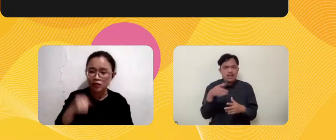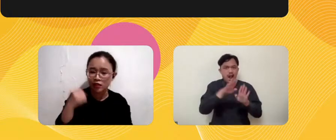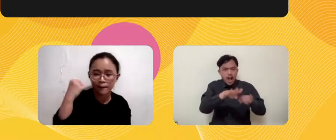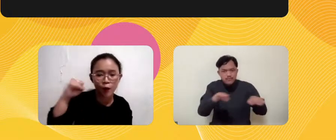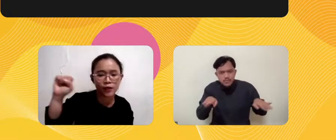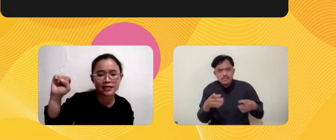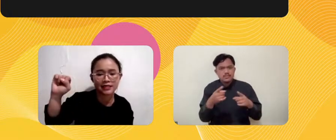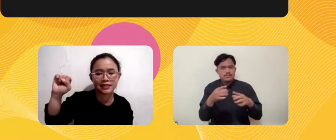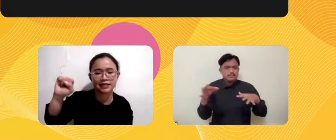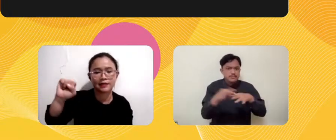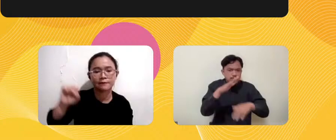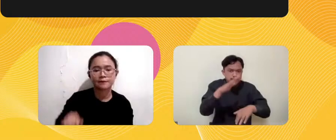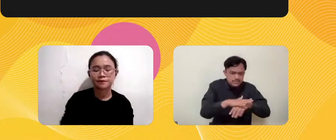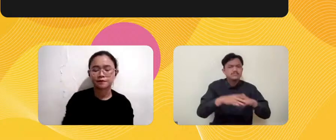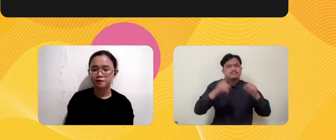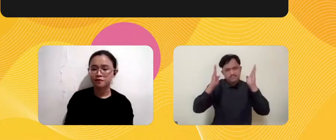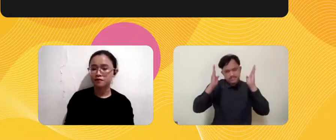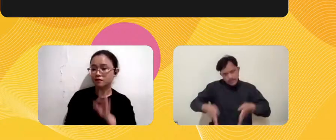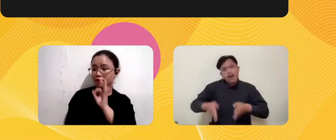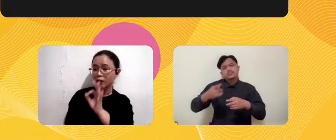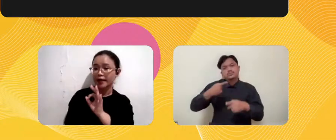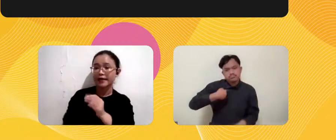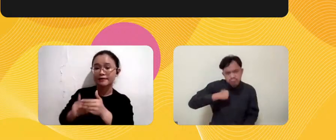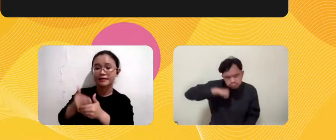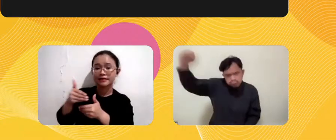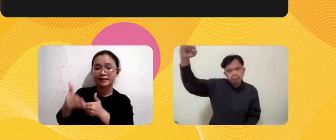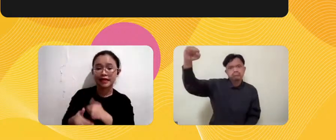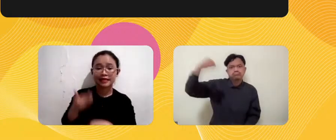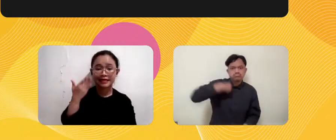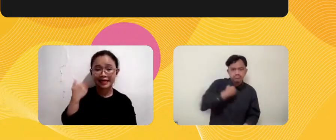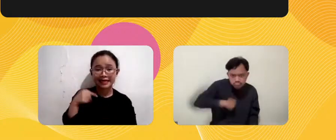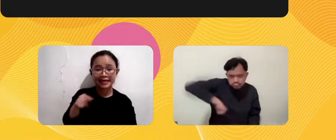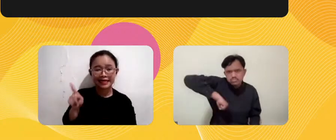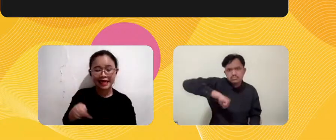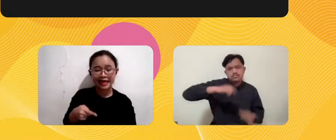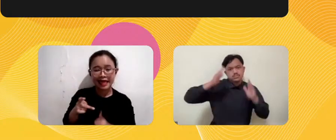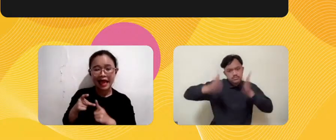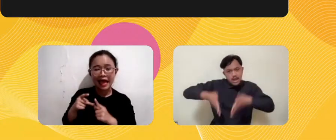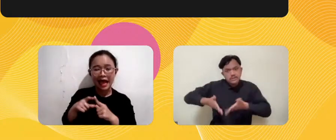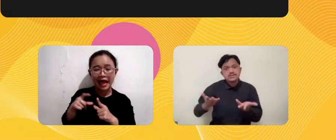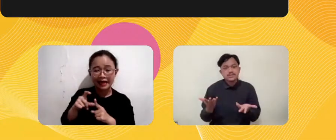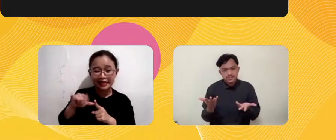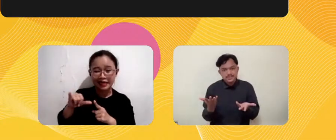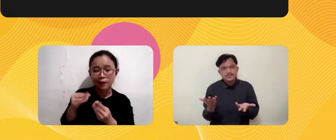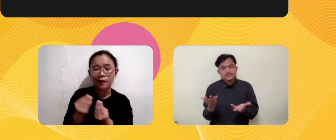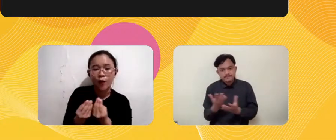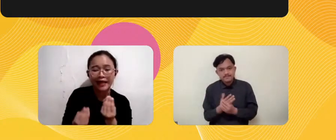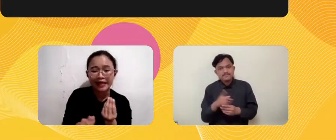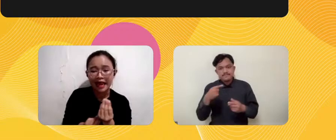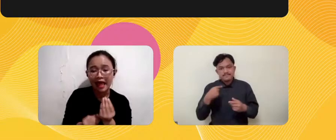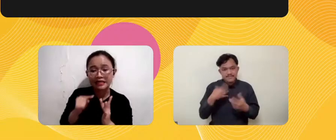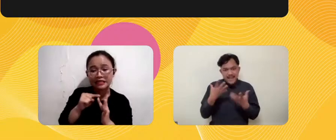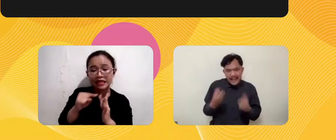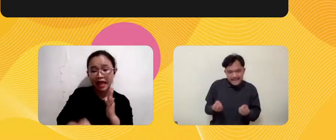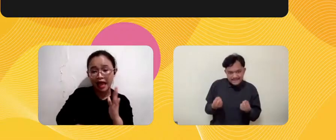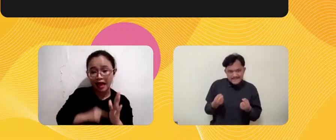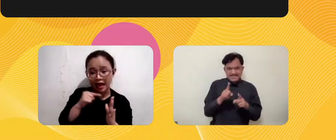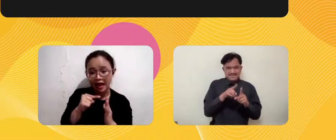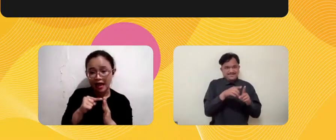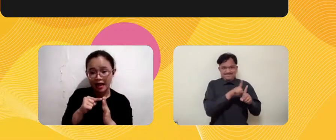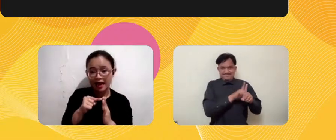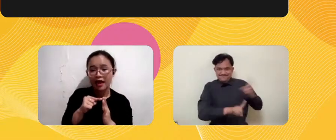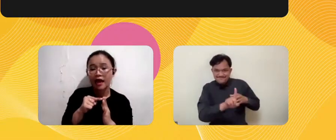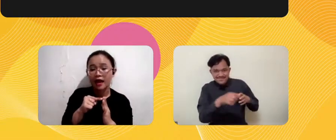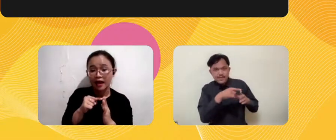Okay, thank you, Ms. Hadi from Sri Lanka. So I think that's all for the fourth